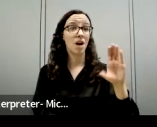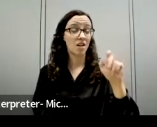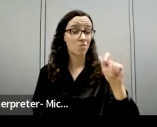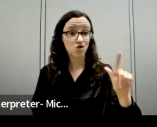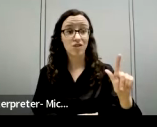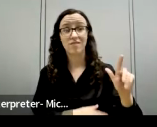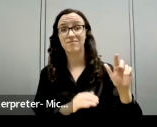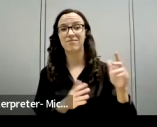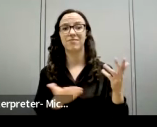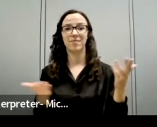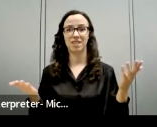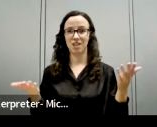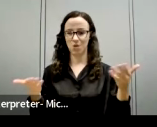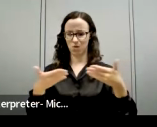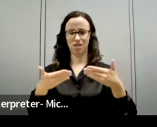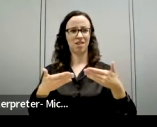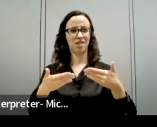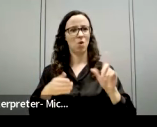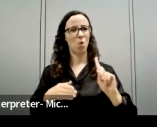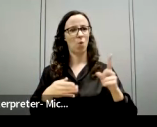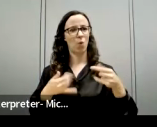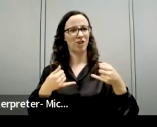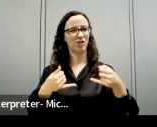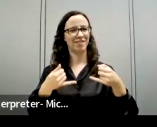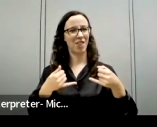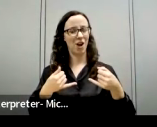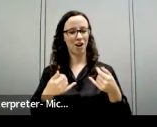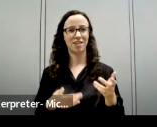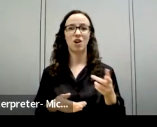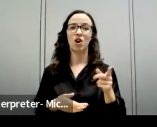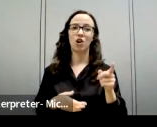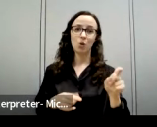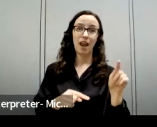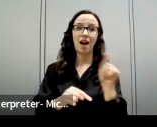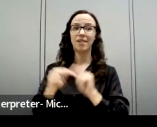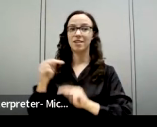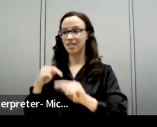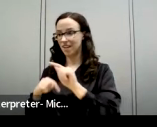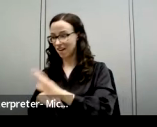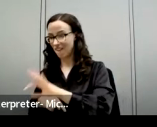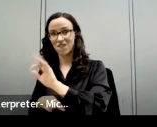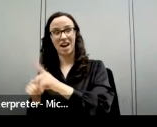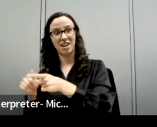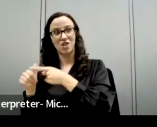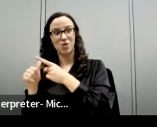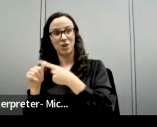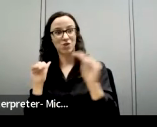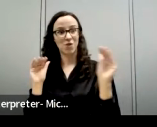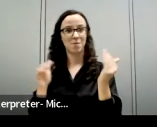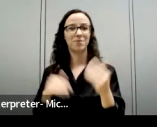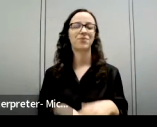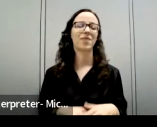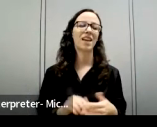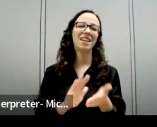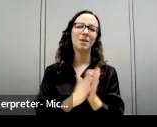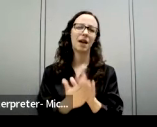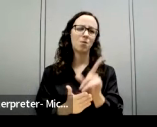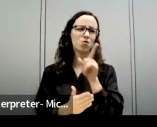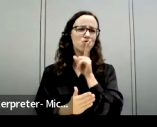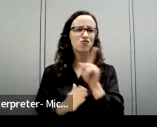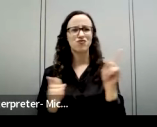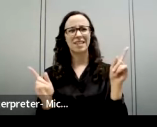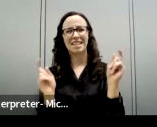knows where those lines are drawn, right? You'd have to go find the original and compare, right? So it gets really murky if you keep